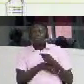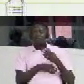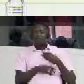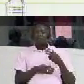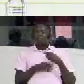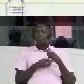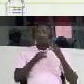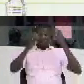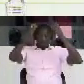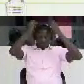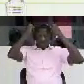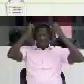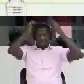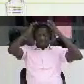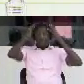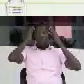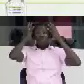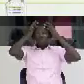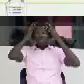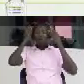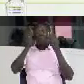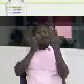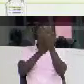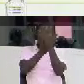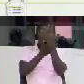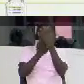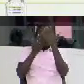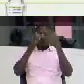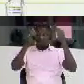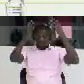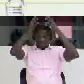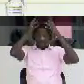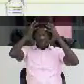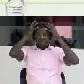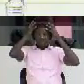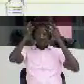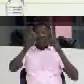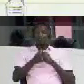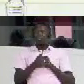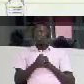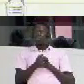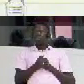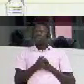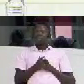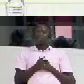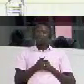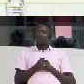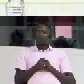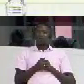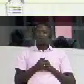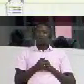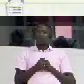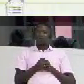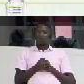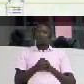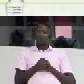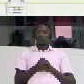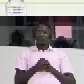seetu. They had mirrors sewn onto their caps. ci kaw tam di mbaxana yi dafa am